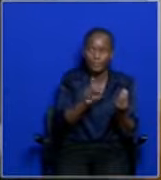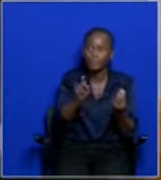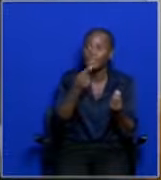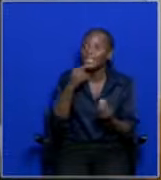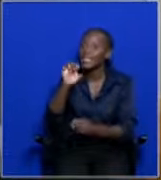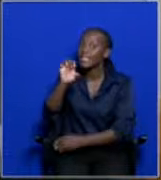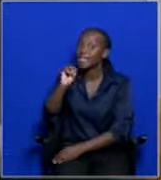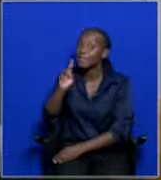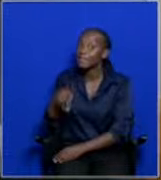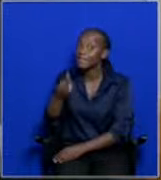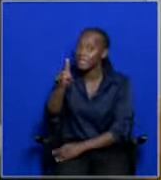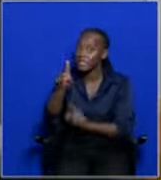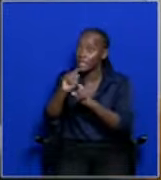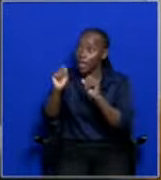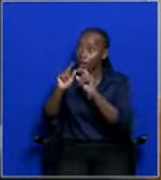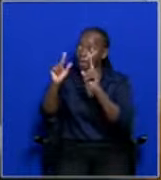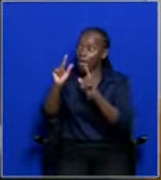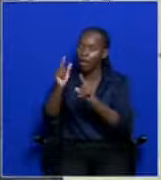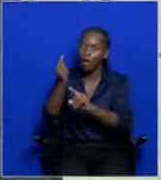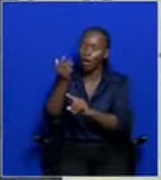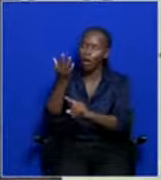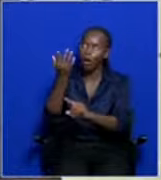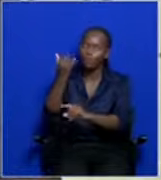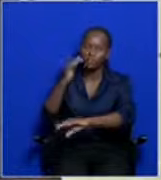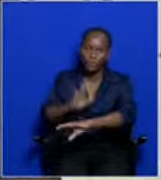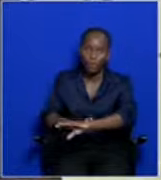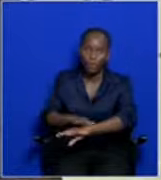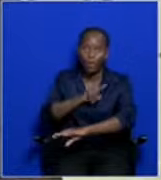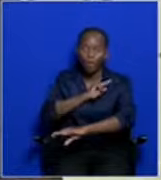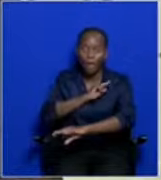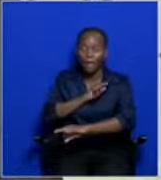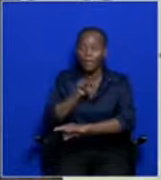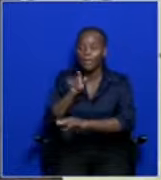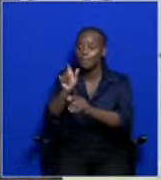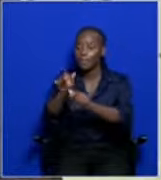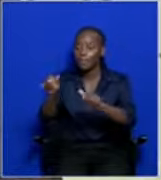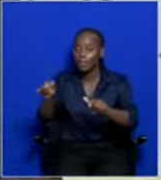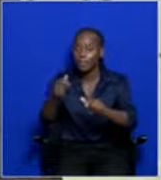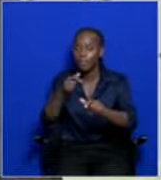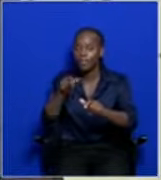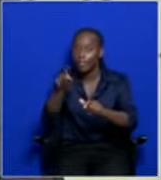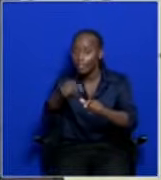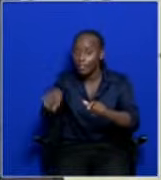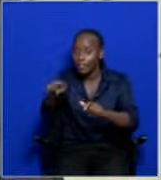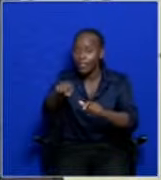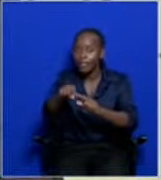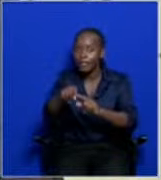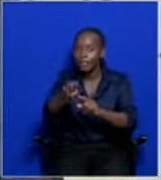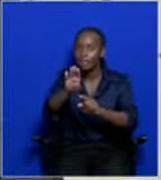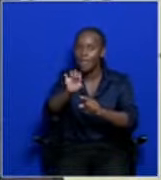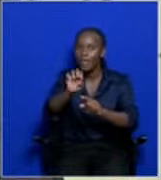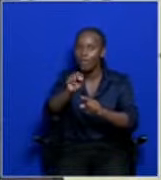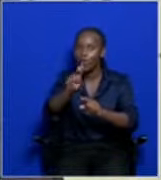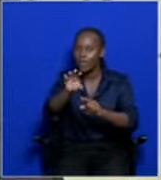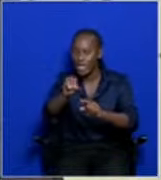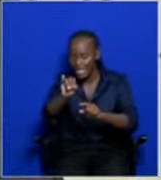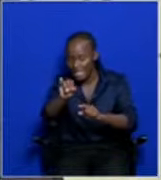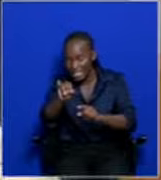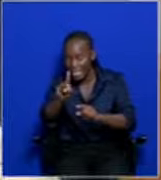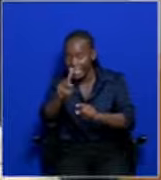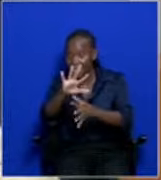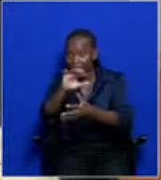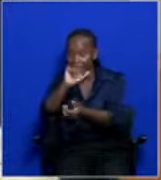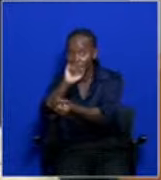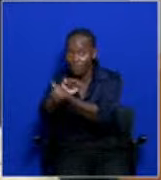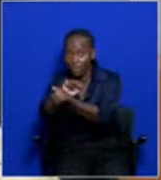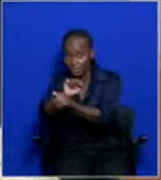arrest of these people on Benoni case 215, I went together with